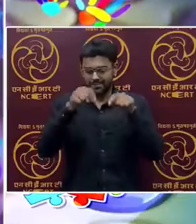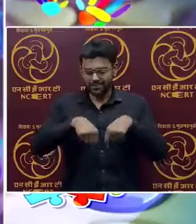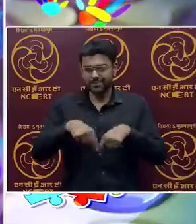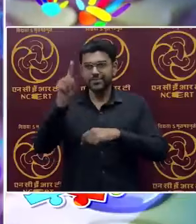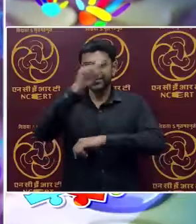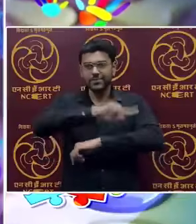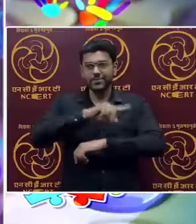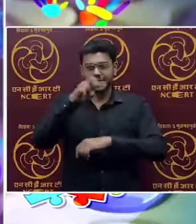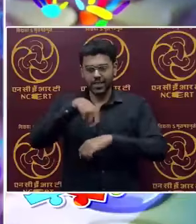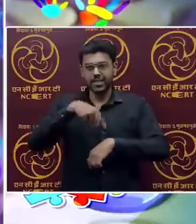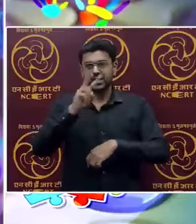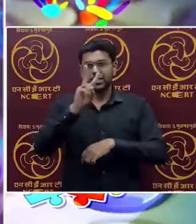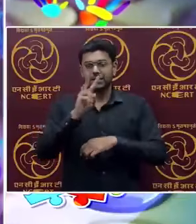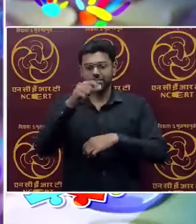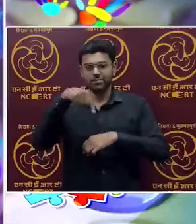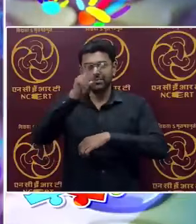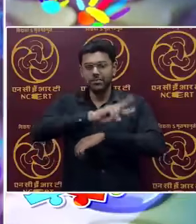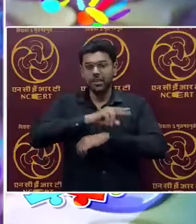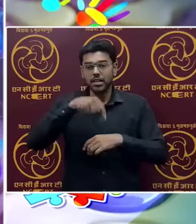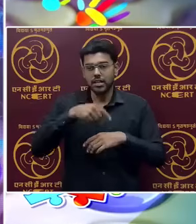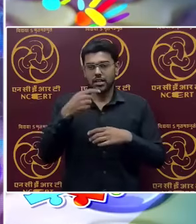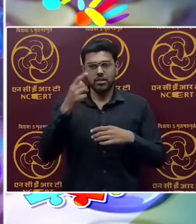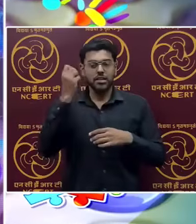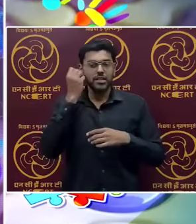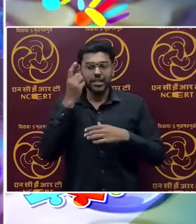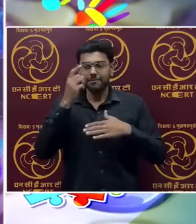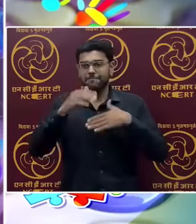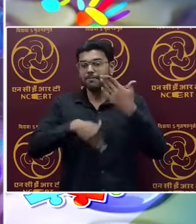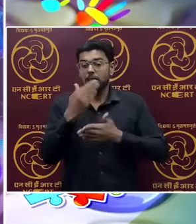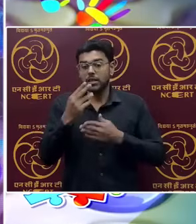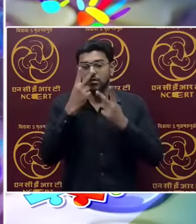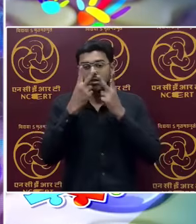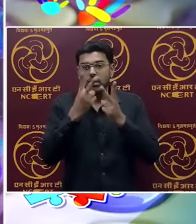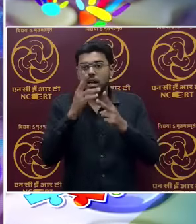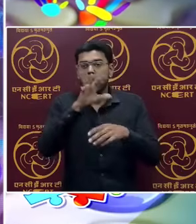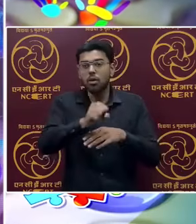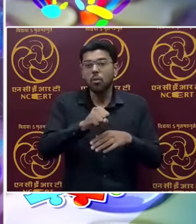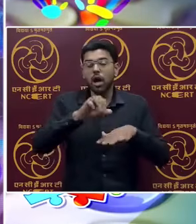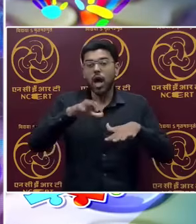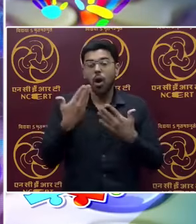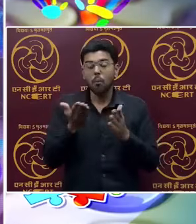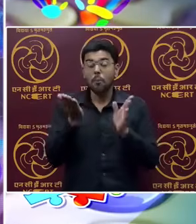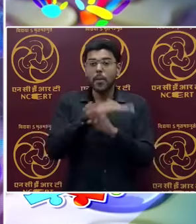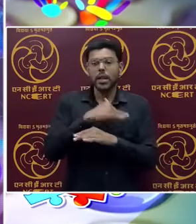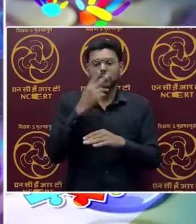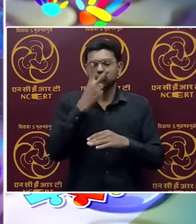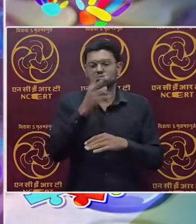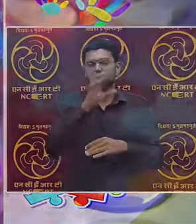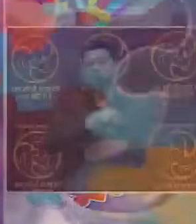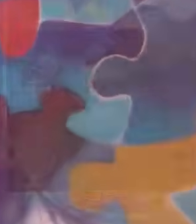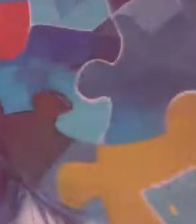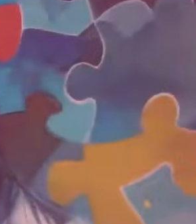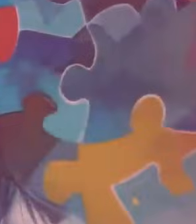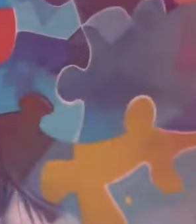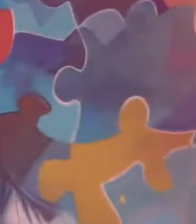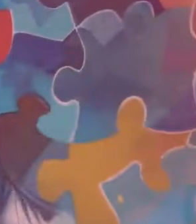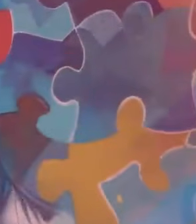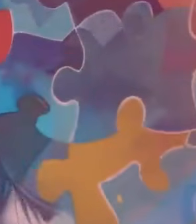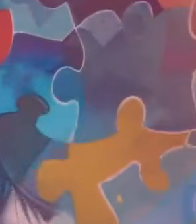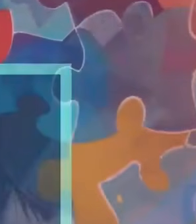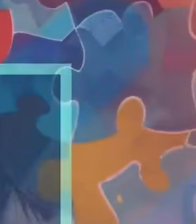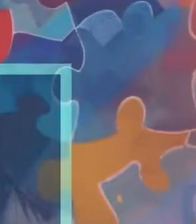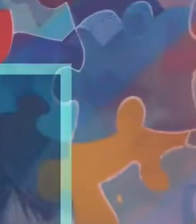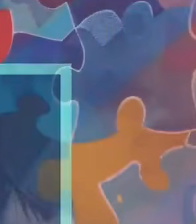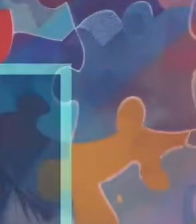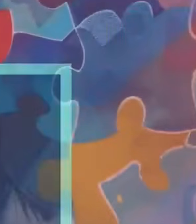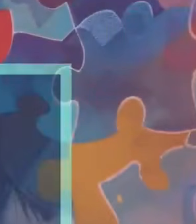because beyond understanding, it's also important to identify the early signs of autism so that we can provide the intervention